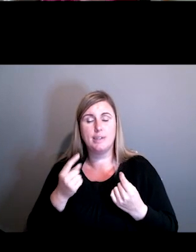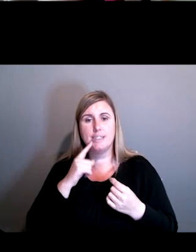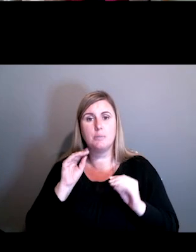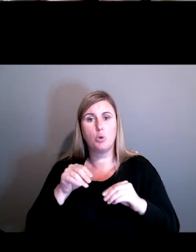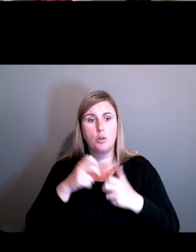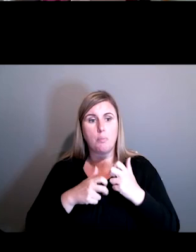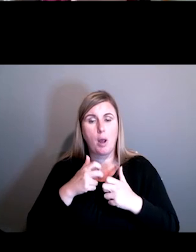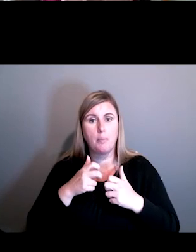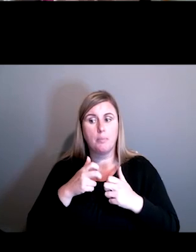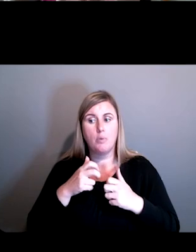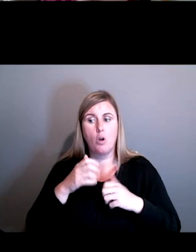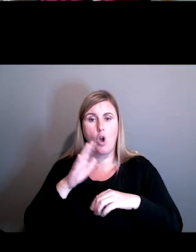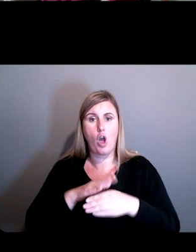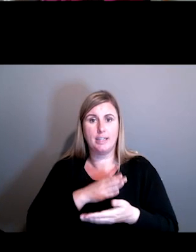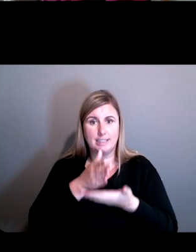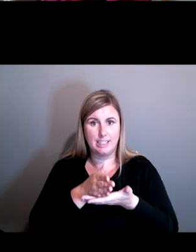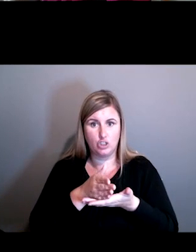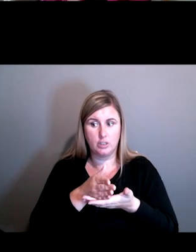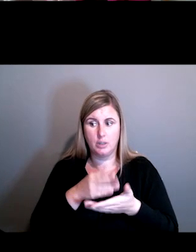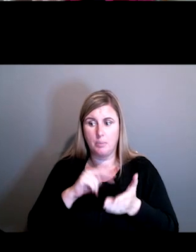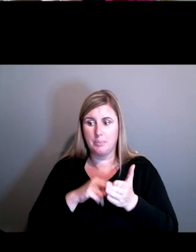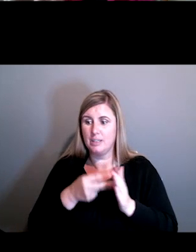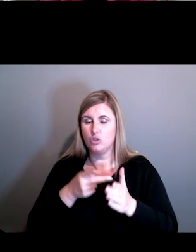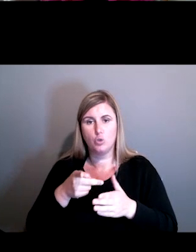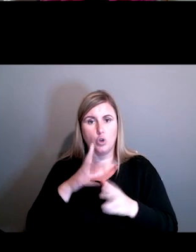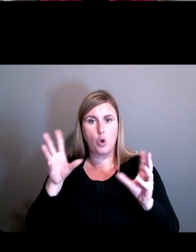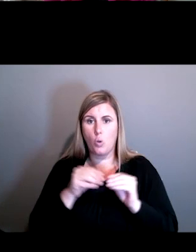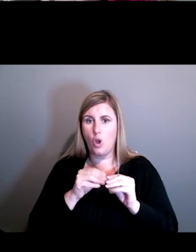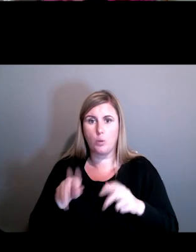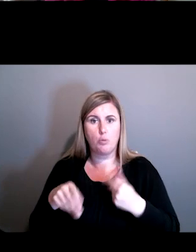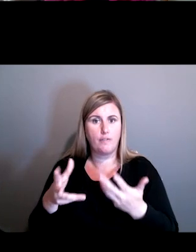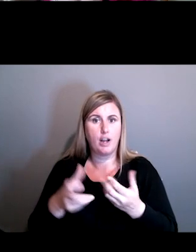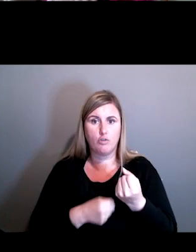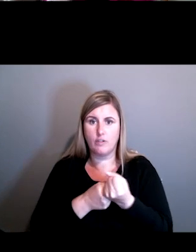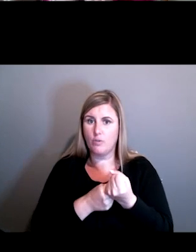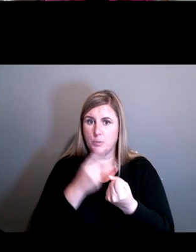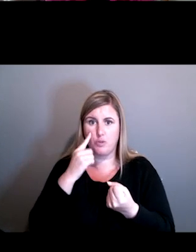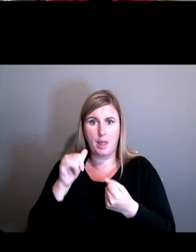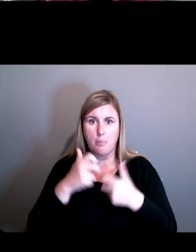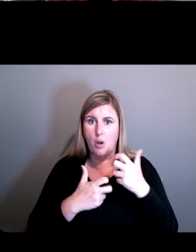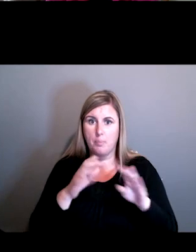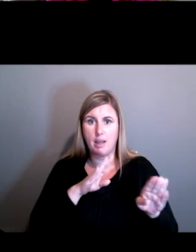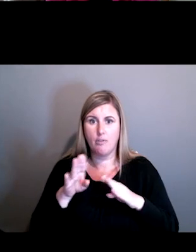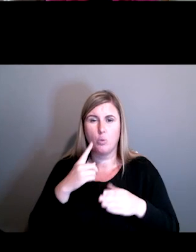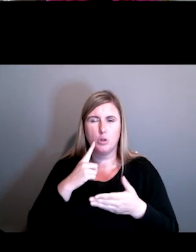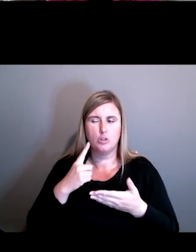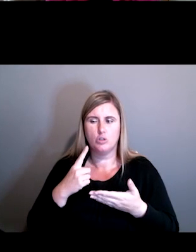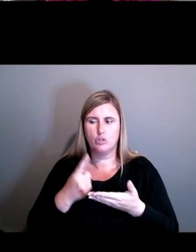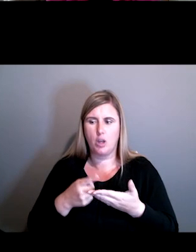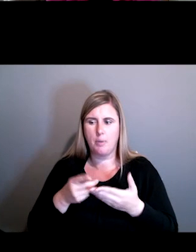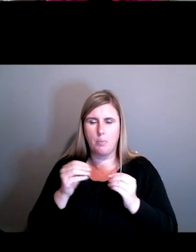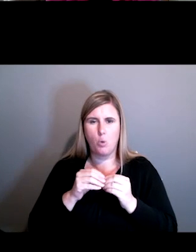extinction. That just simply means you're no longer providing reinforcement to the problem behavior, and we're going to talk about more considerations with